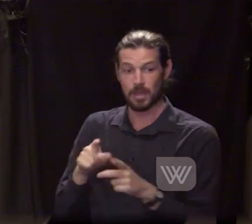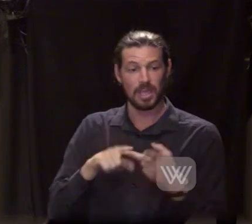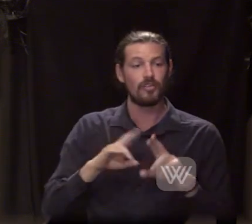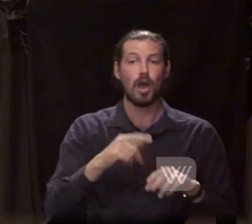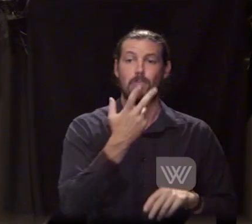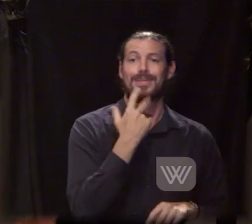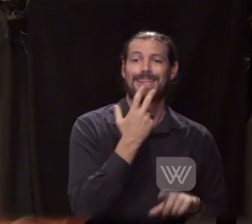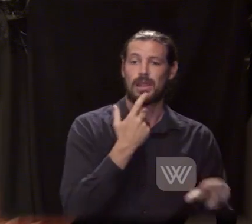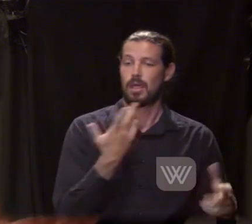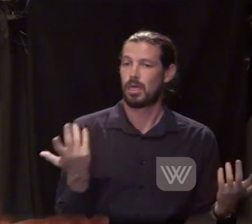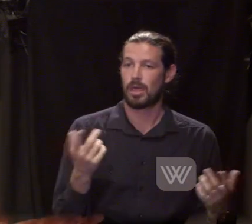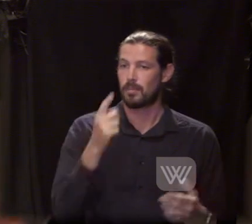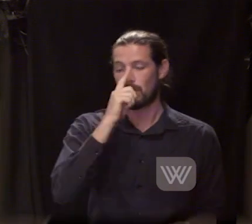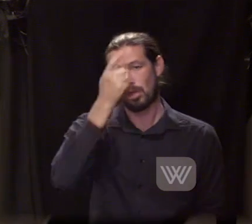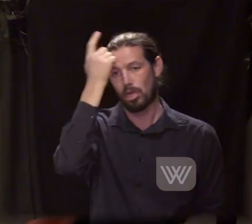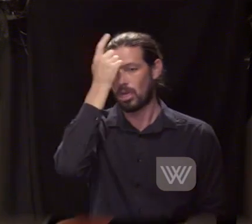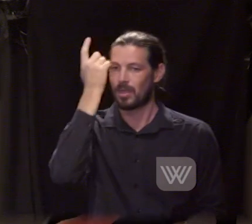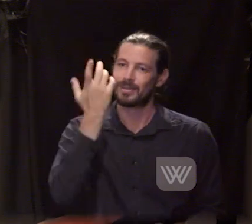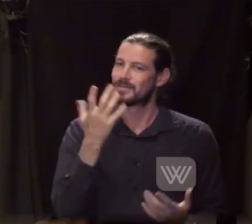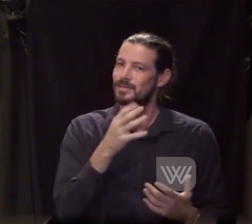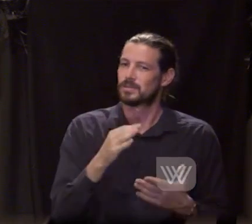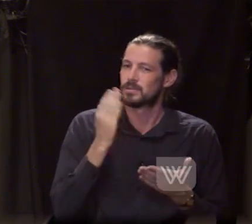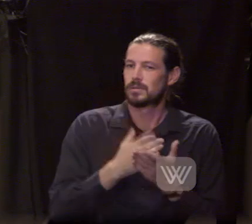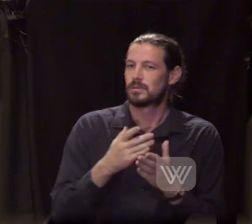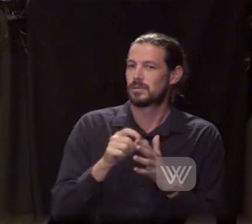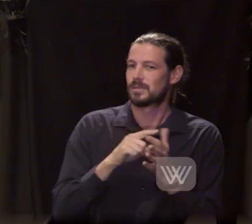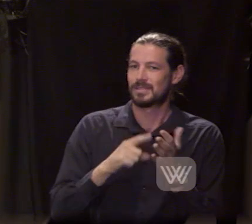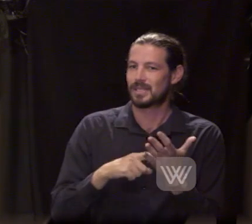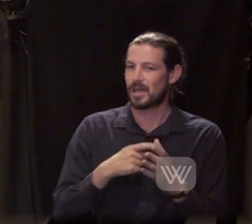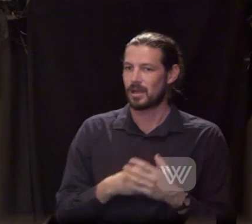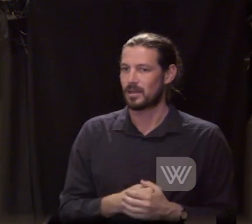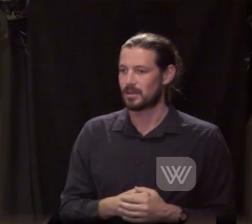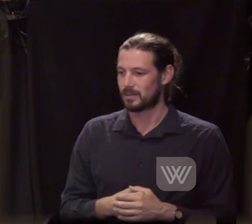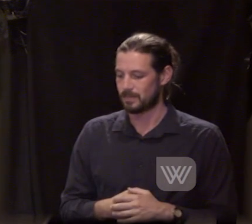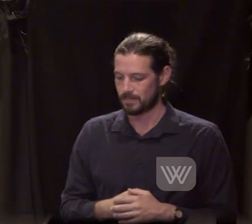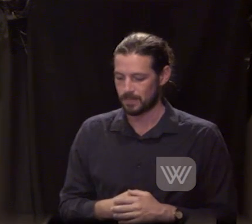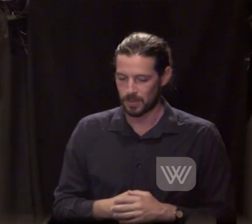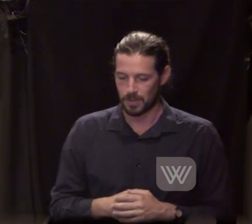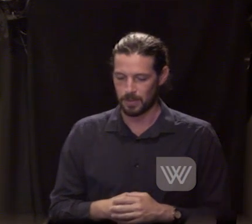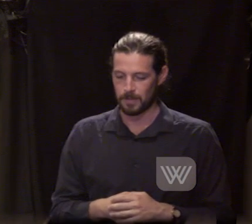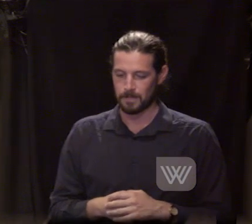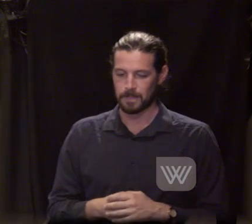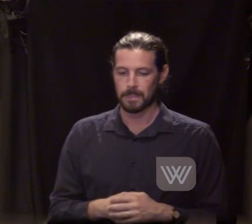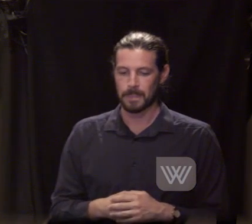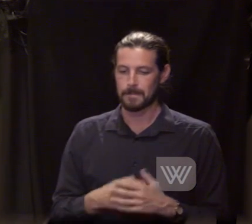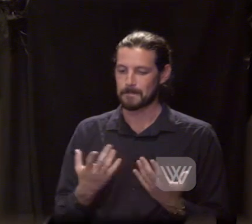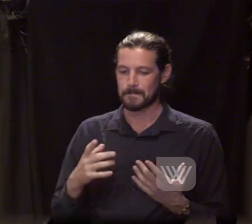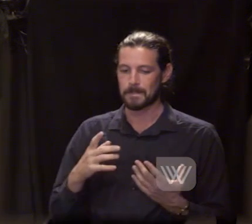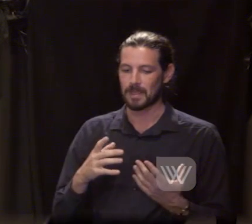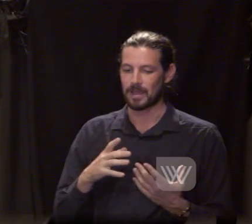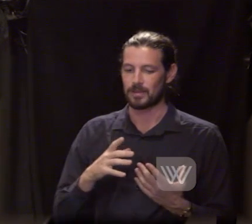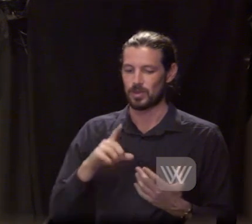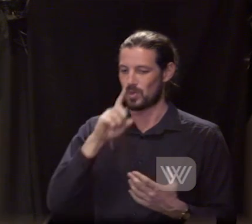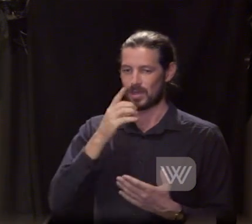other way. You can study the human condition all you want in town or anywhere else, but you're going to relearn the same lessons until